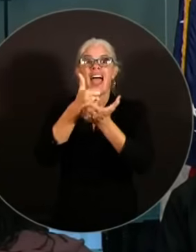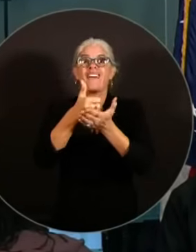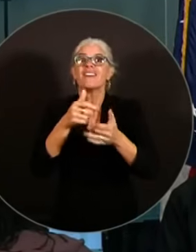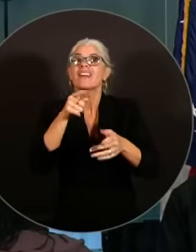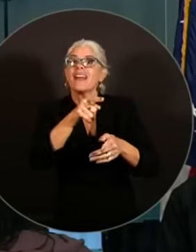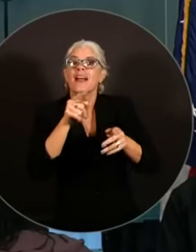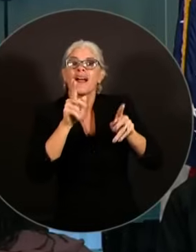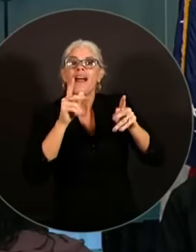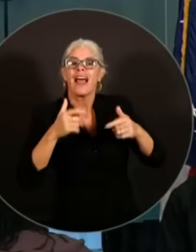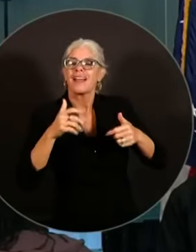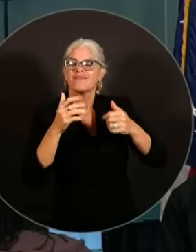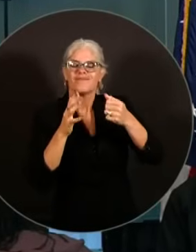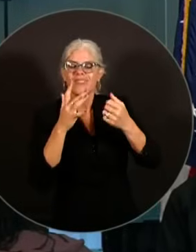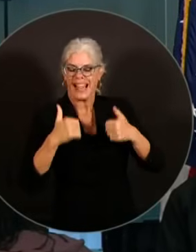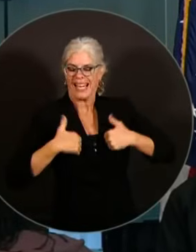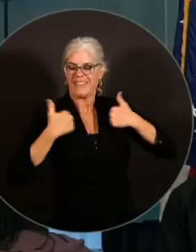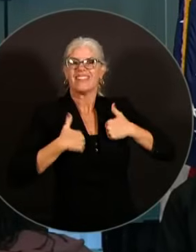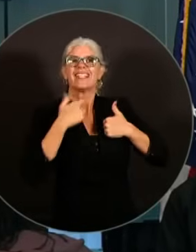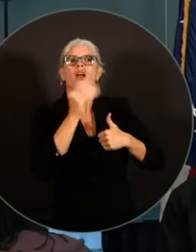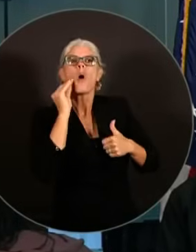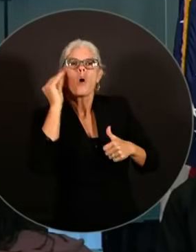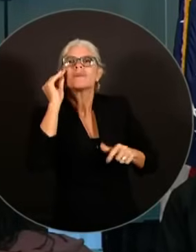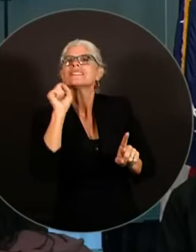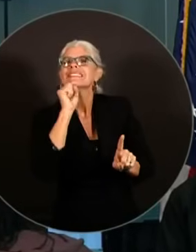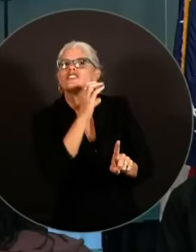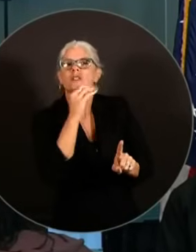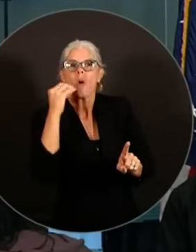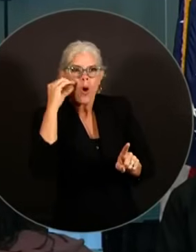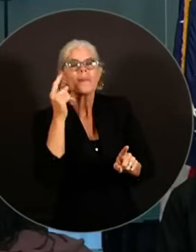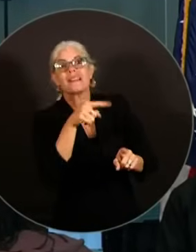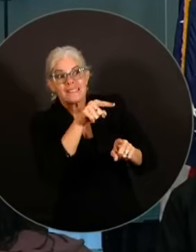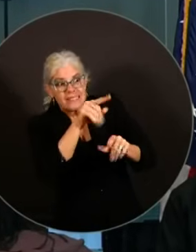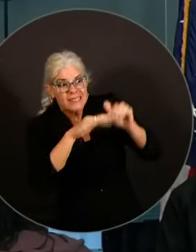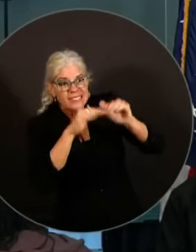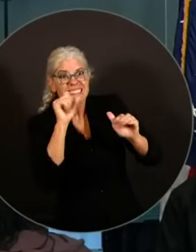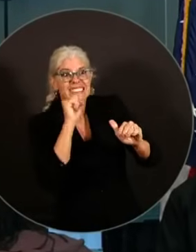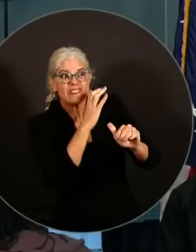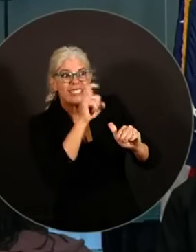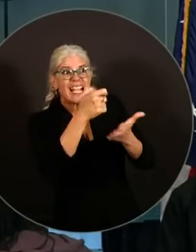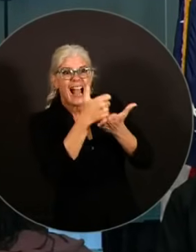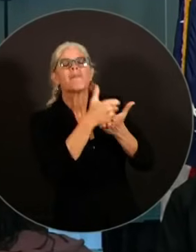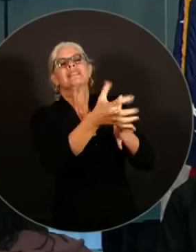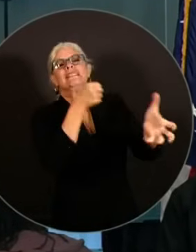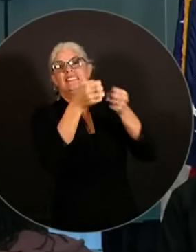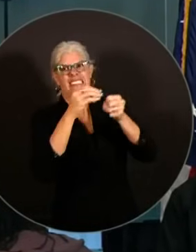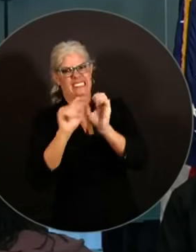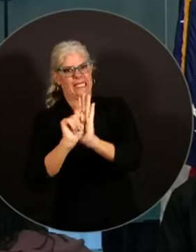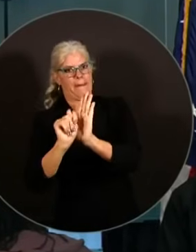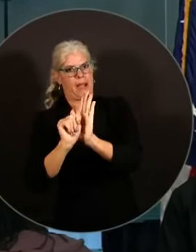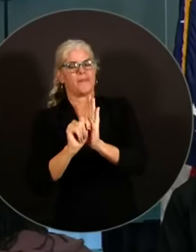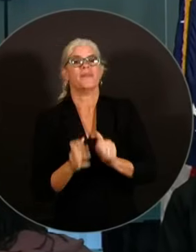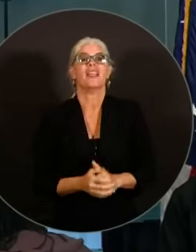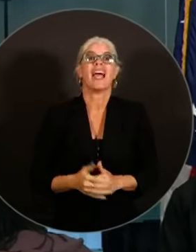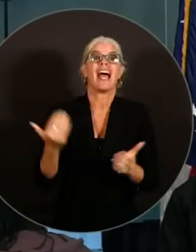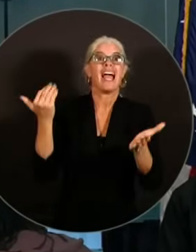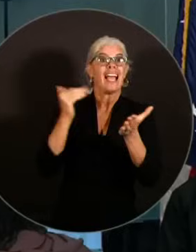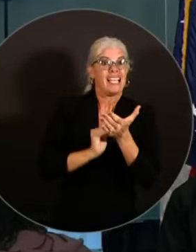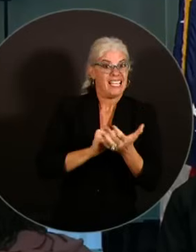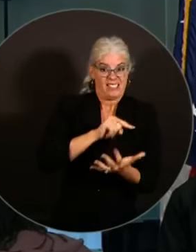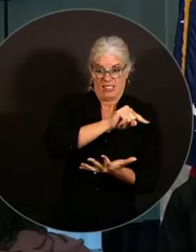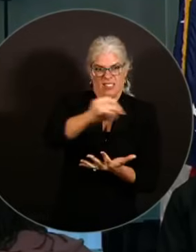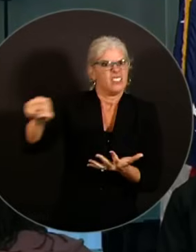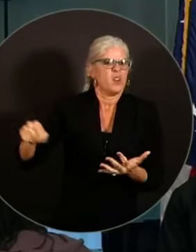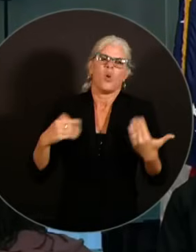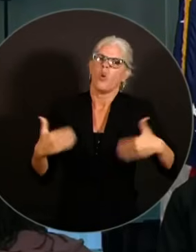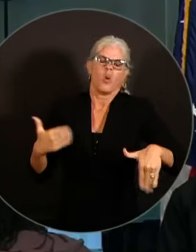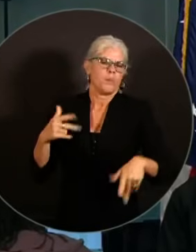another 20 evacuated from a senior list facility in Tampa. So again, these efforts are ongoing. They're ongoing across the